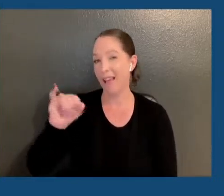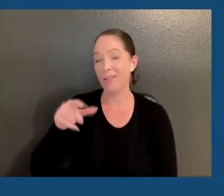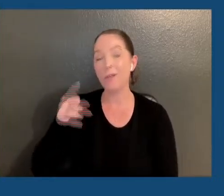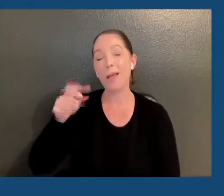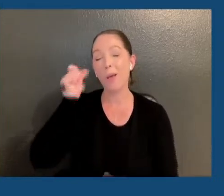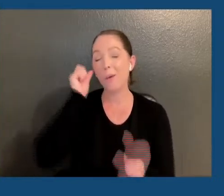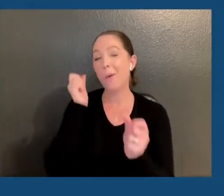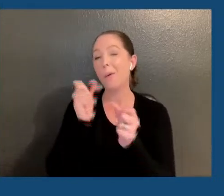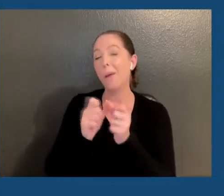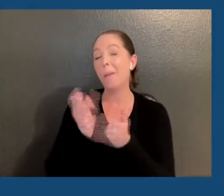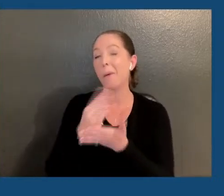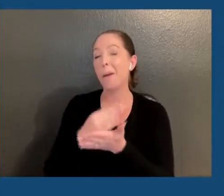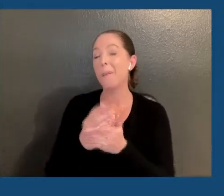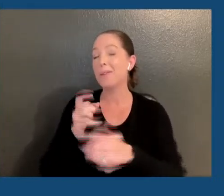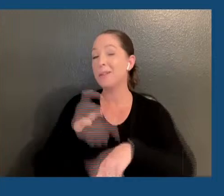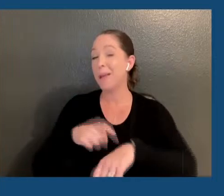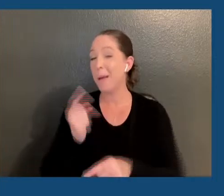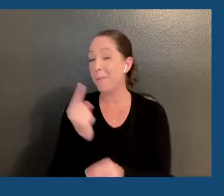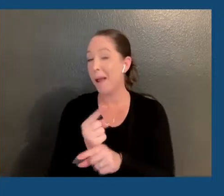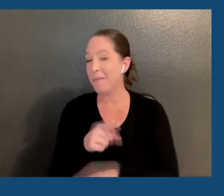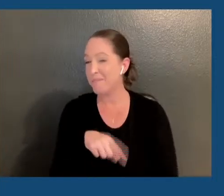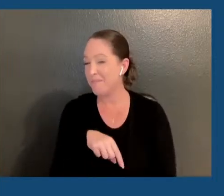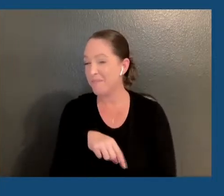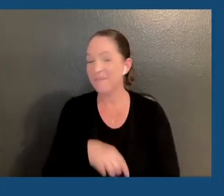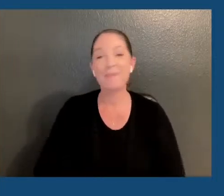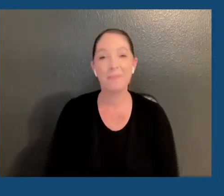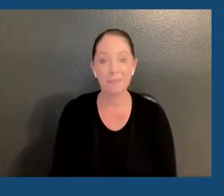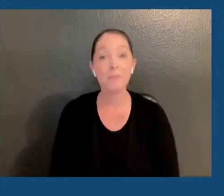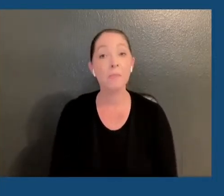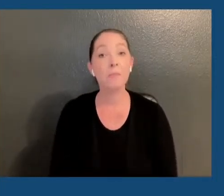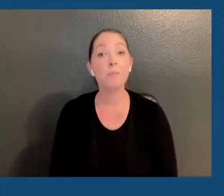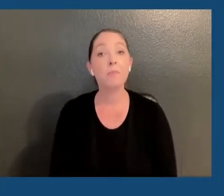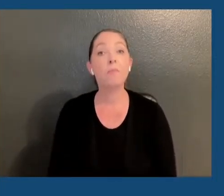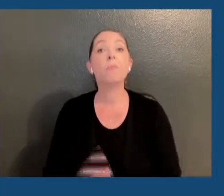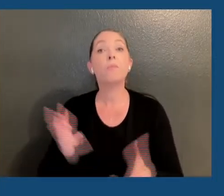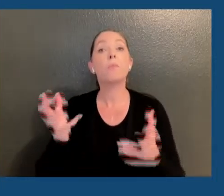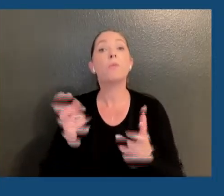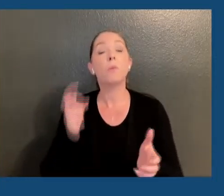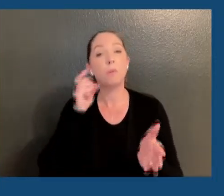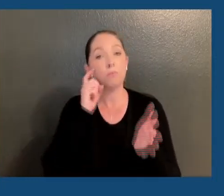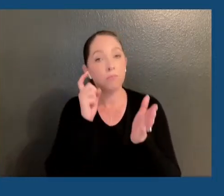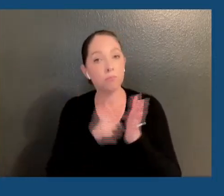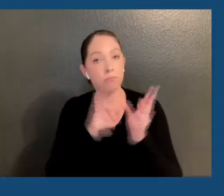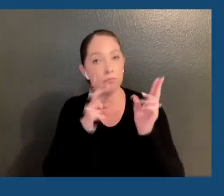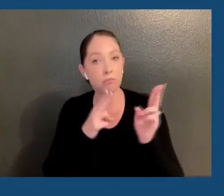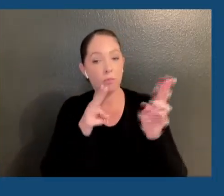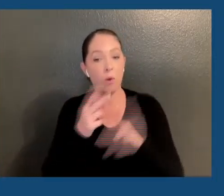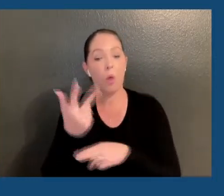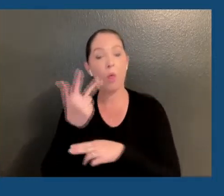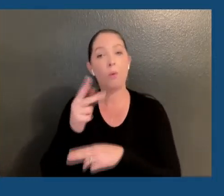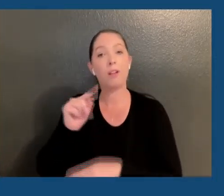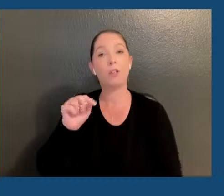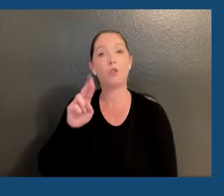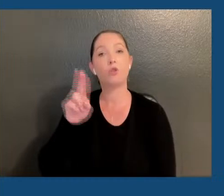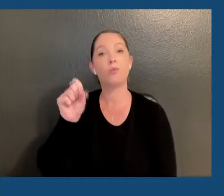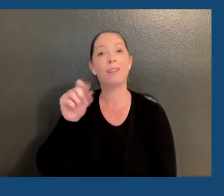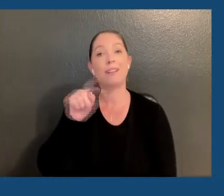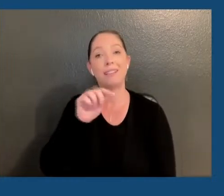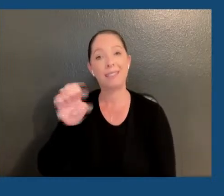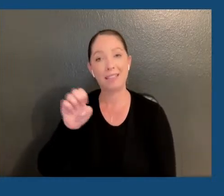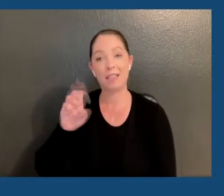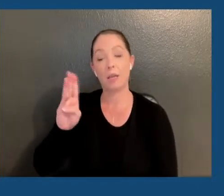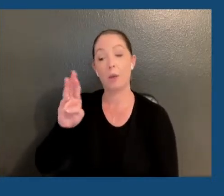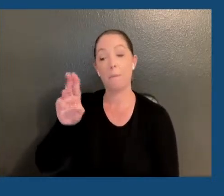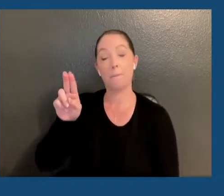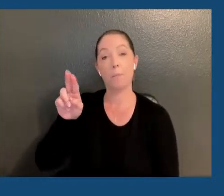budget time. I also want to appreciate 3 of our SUNY trustees who are with us, Trustee Burke, Trustee